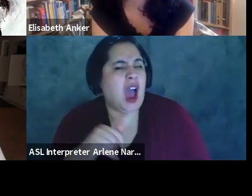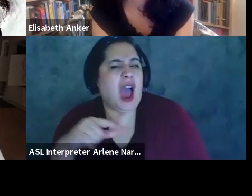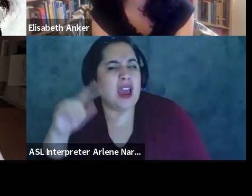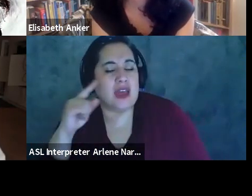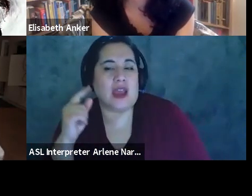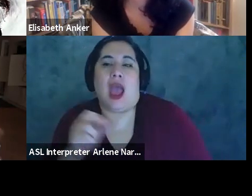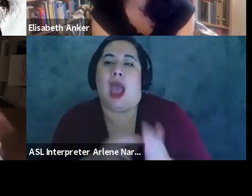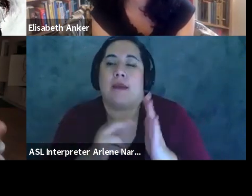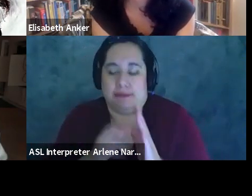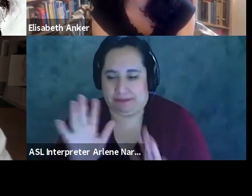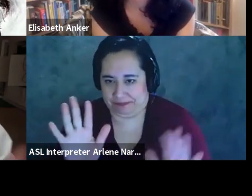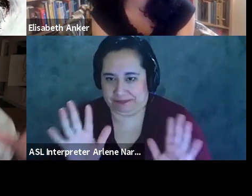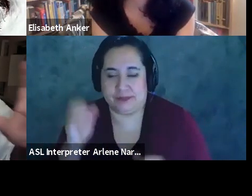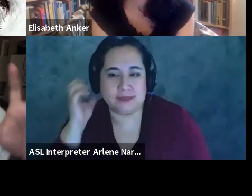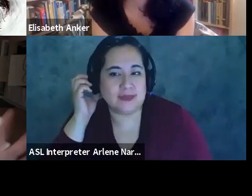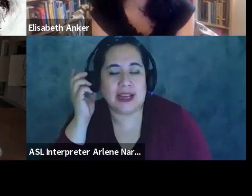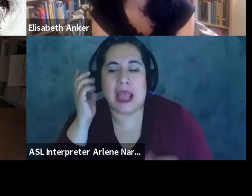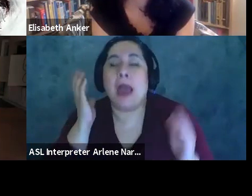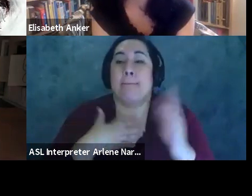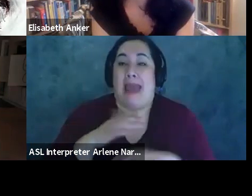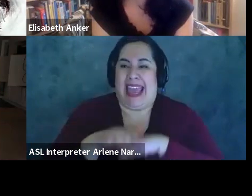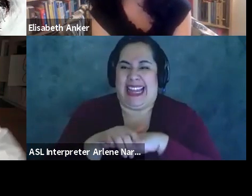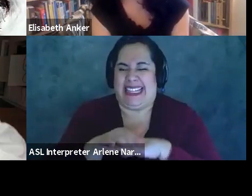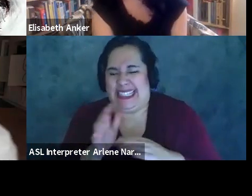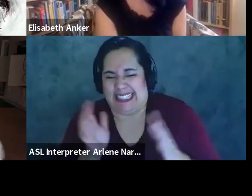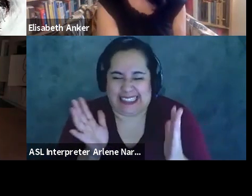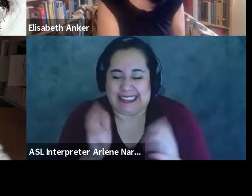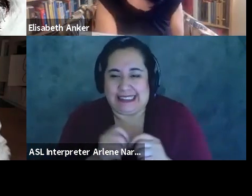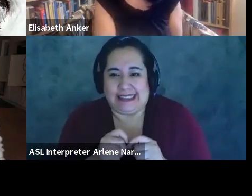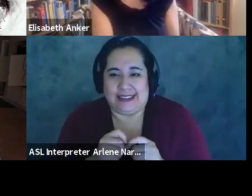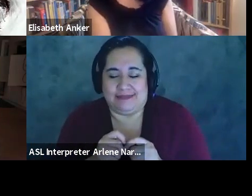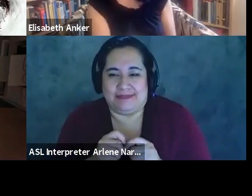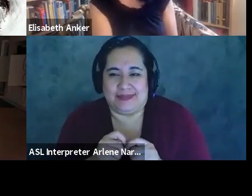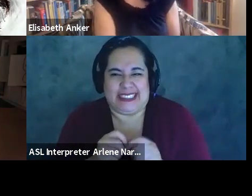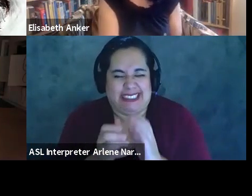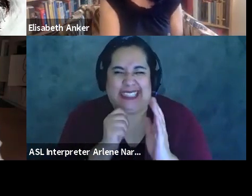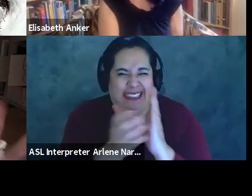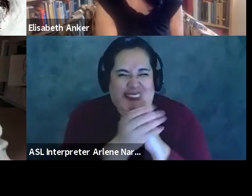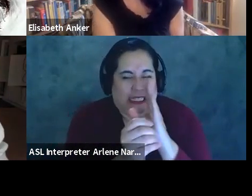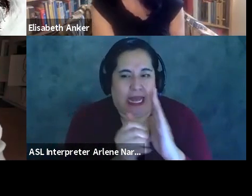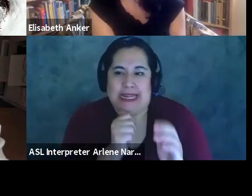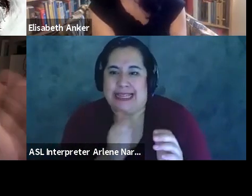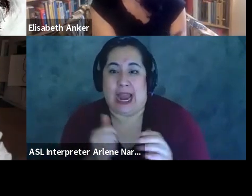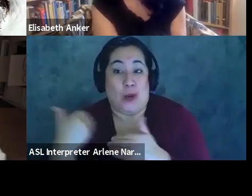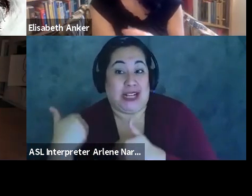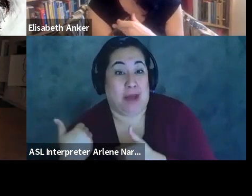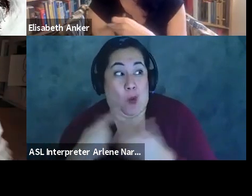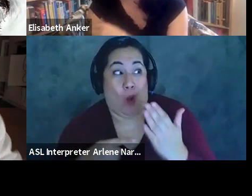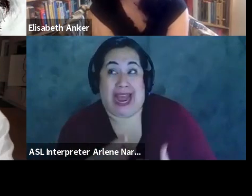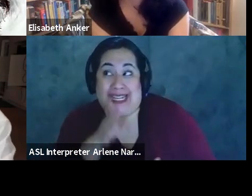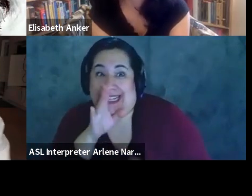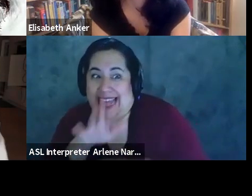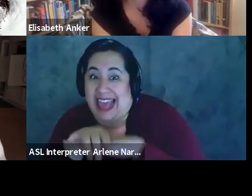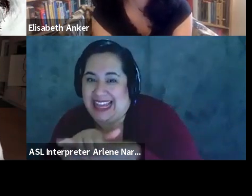I mean, unless my English is not very, I'm not sure. I'm not responsible for what I say in